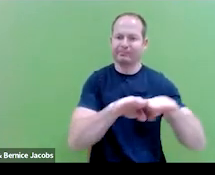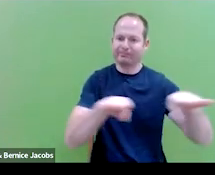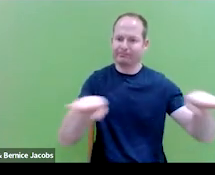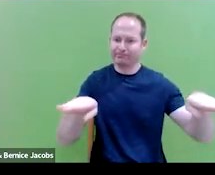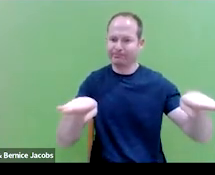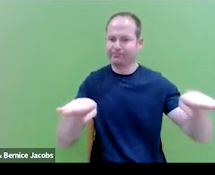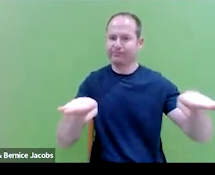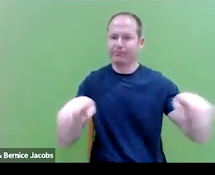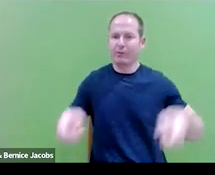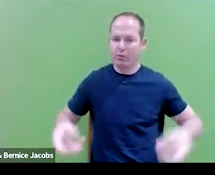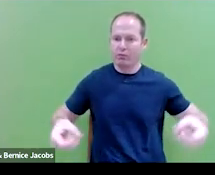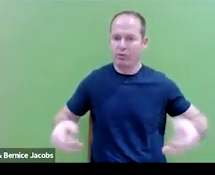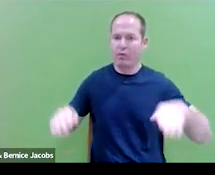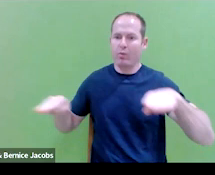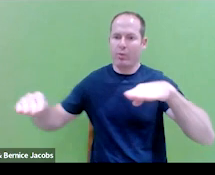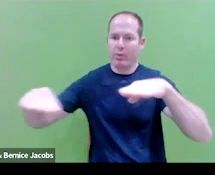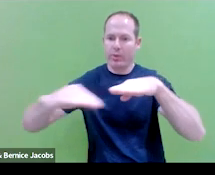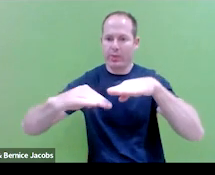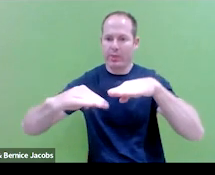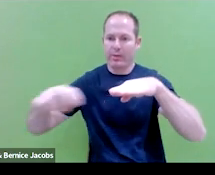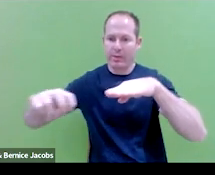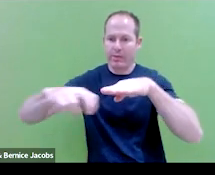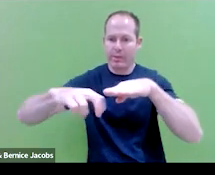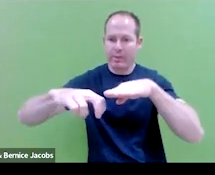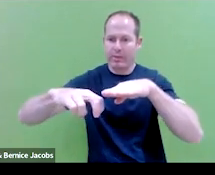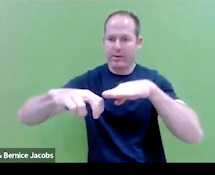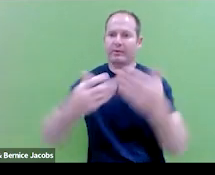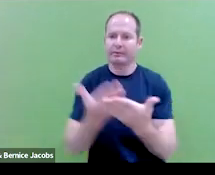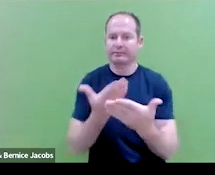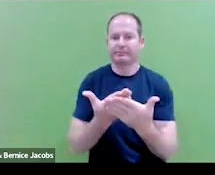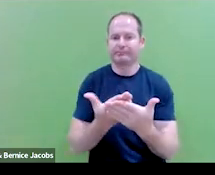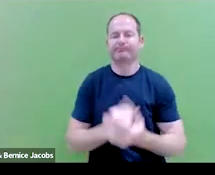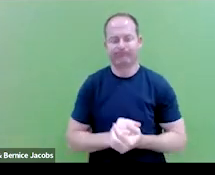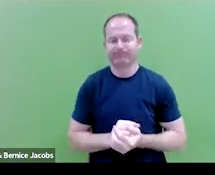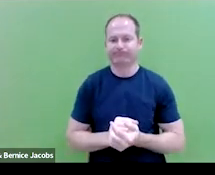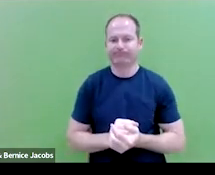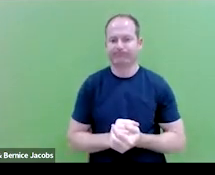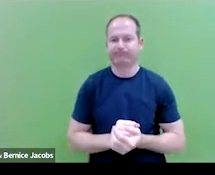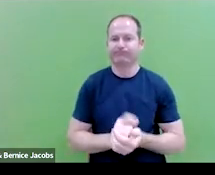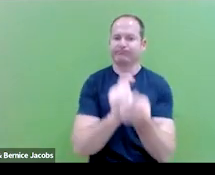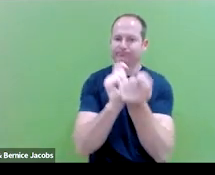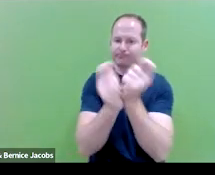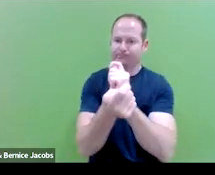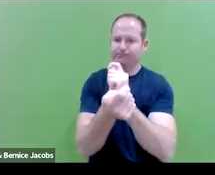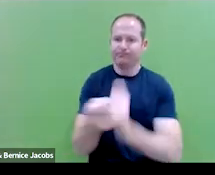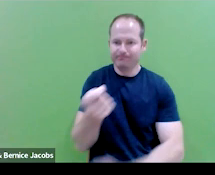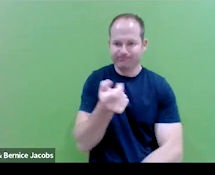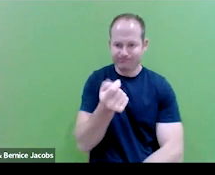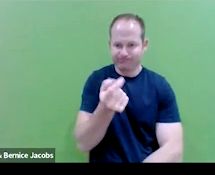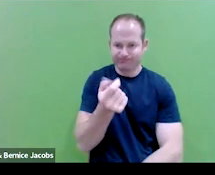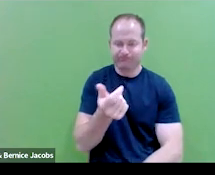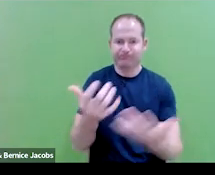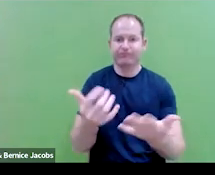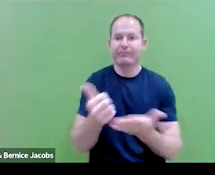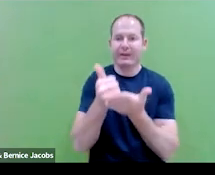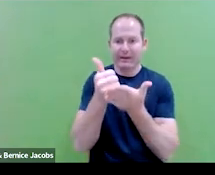having to sit side on facing the other direction. So it's a small change, it's attention to detail, and those who